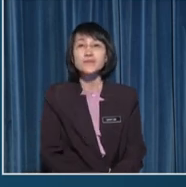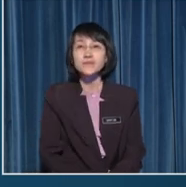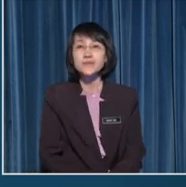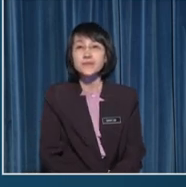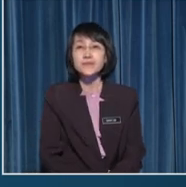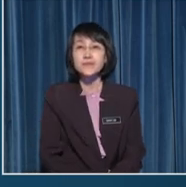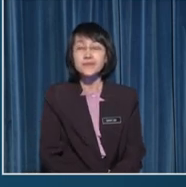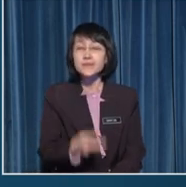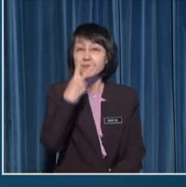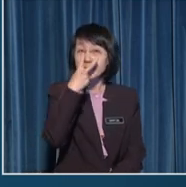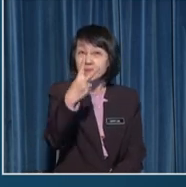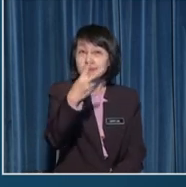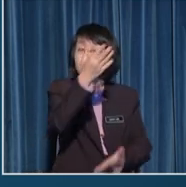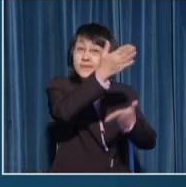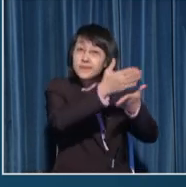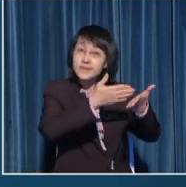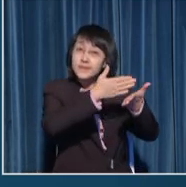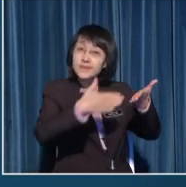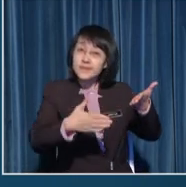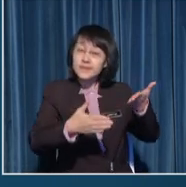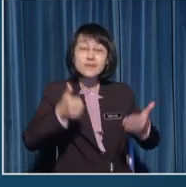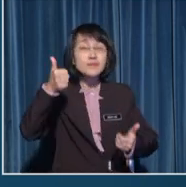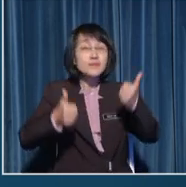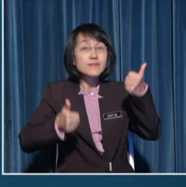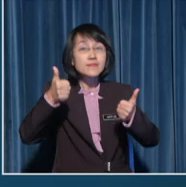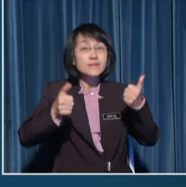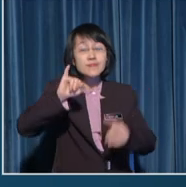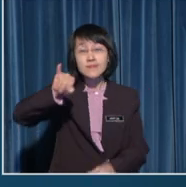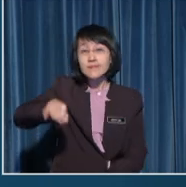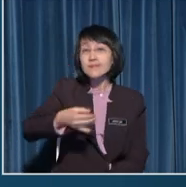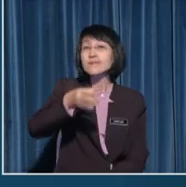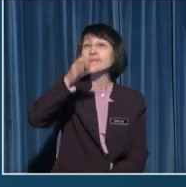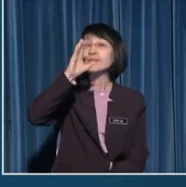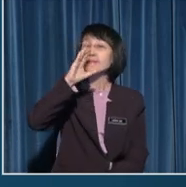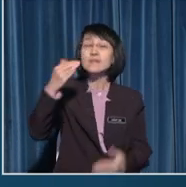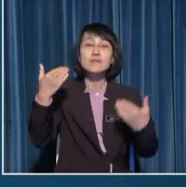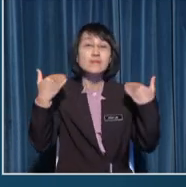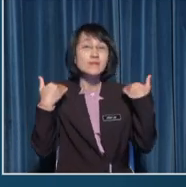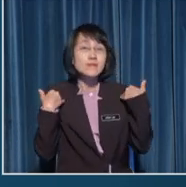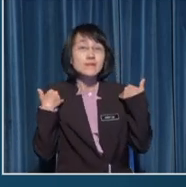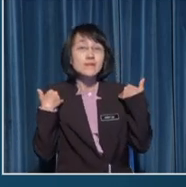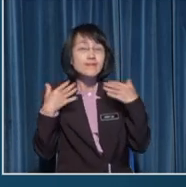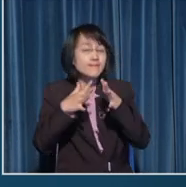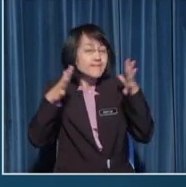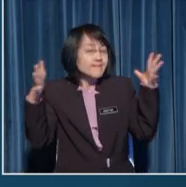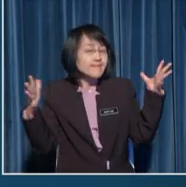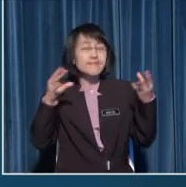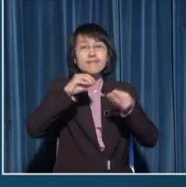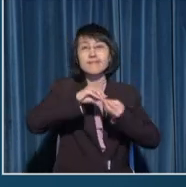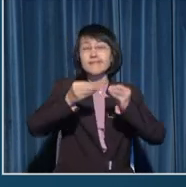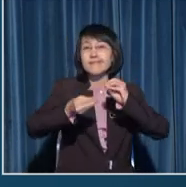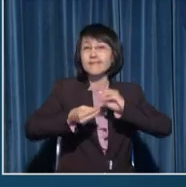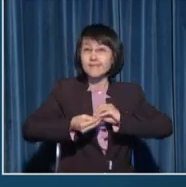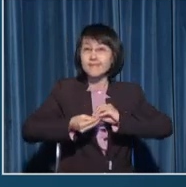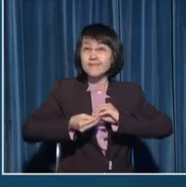Look at the chart. Which type of juice has the biggest number?